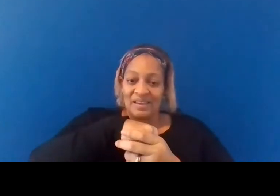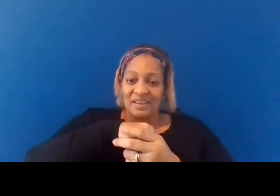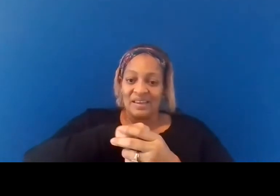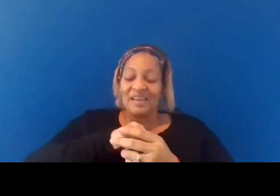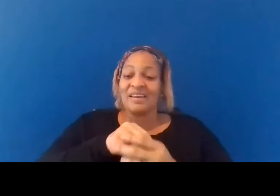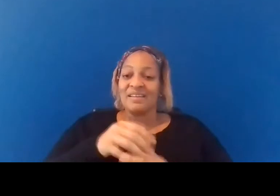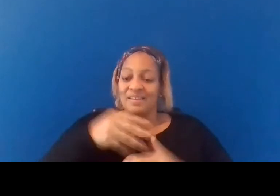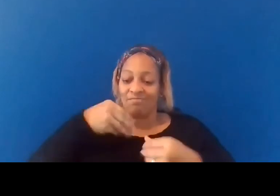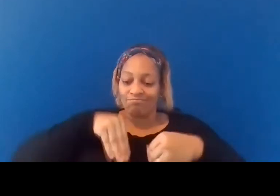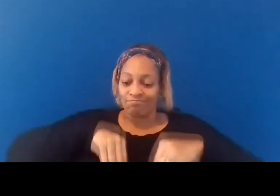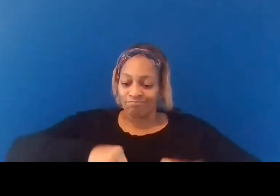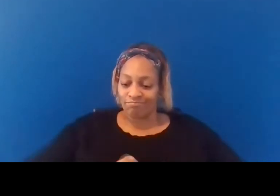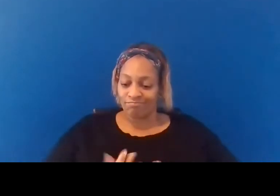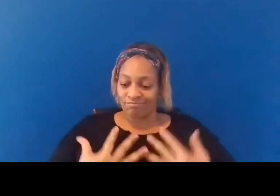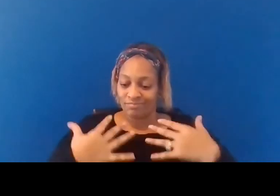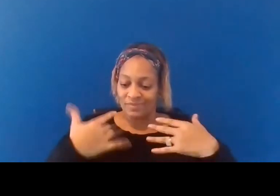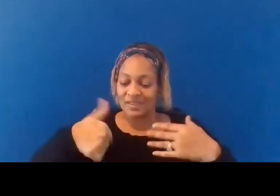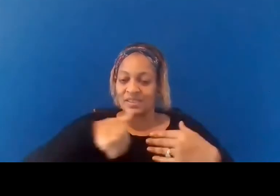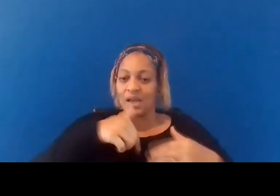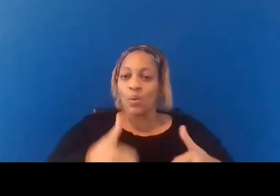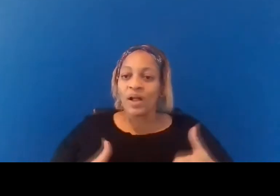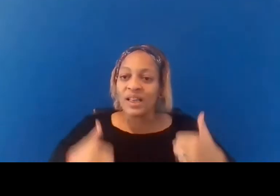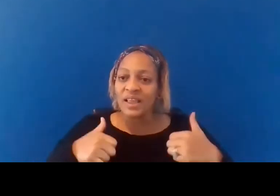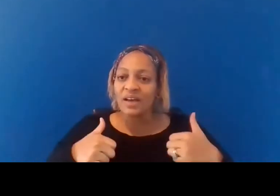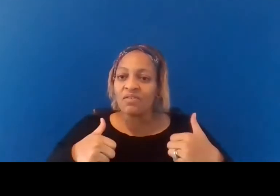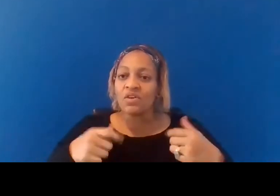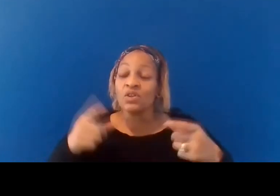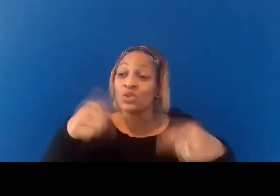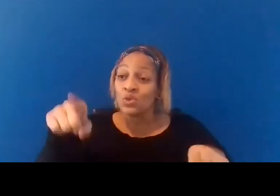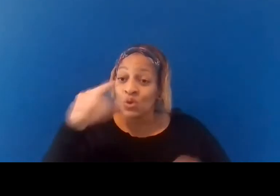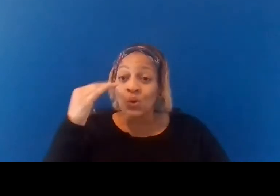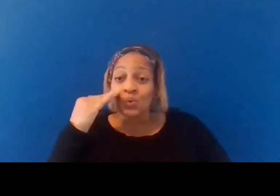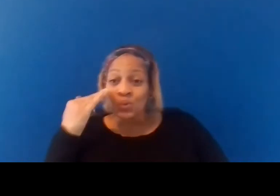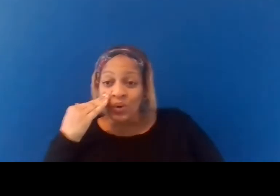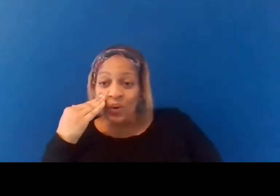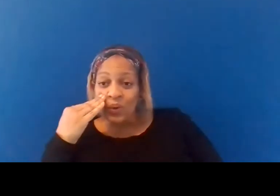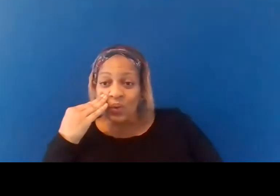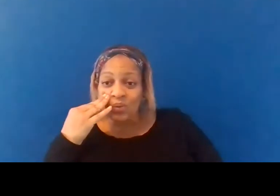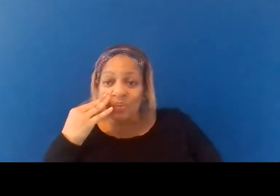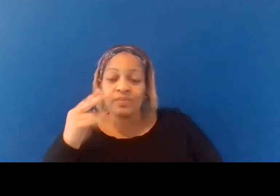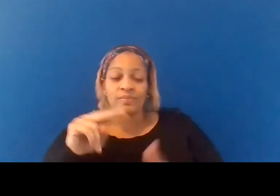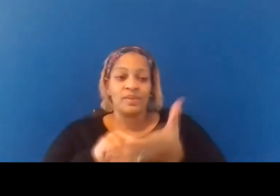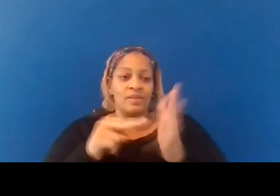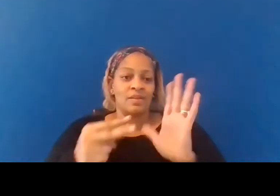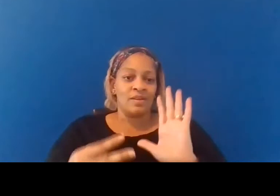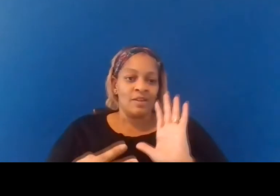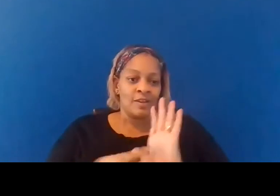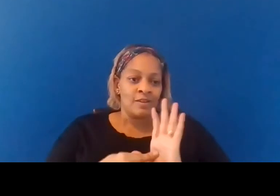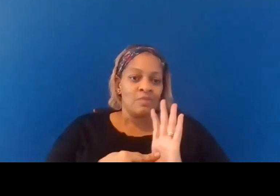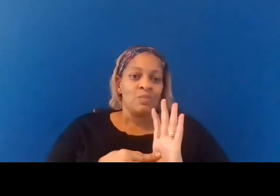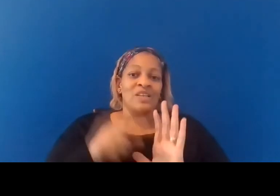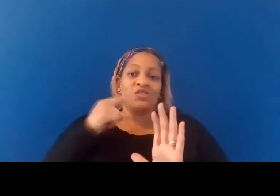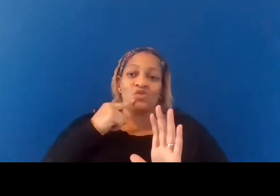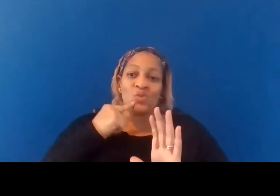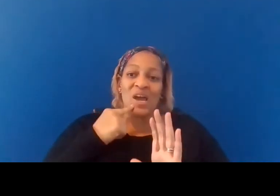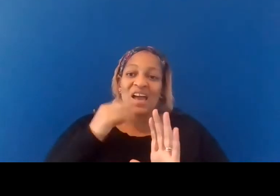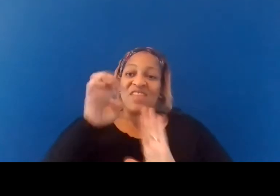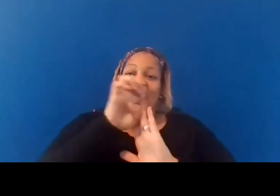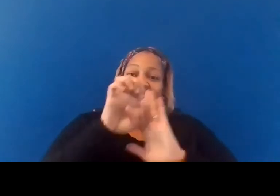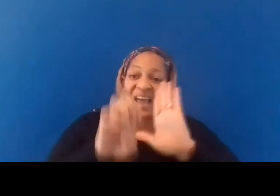this, you have a moral imperative that calls you forward. You have an